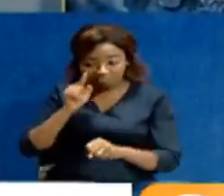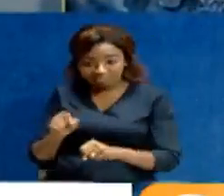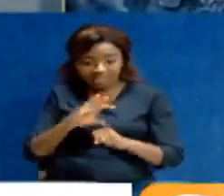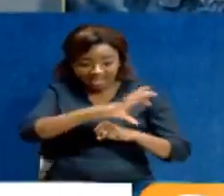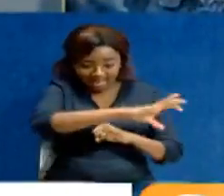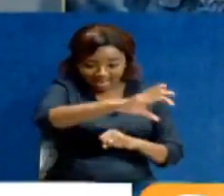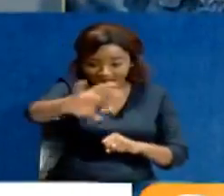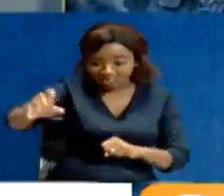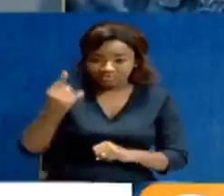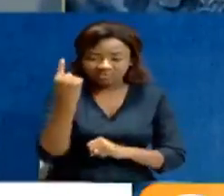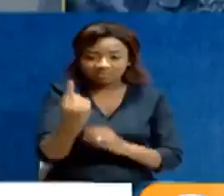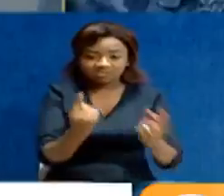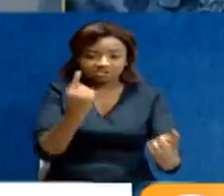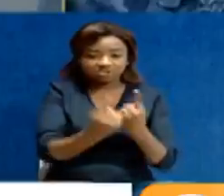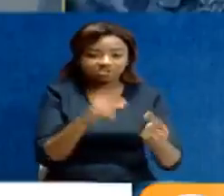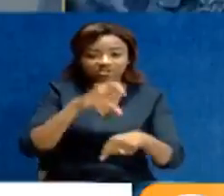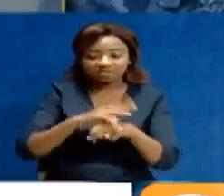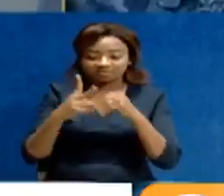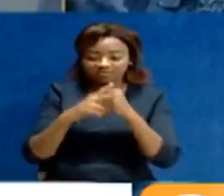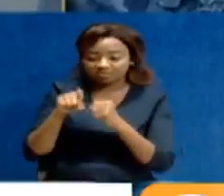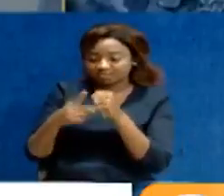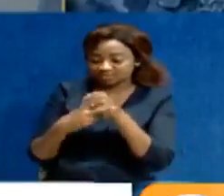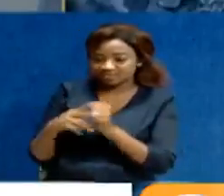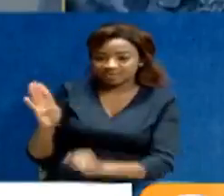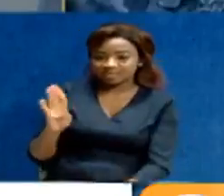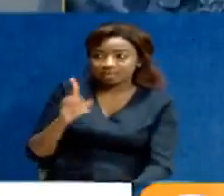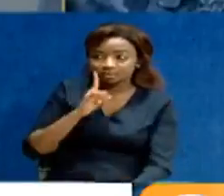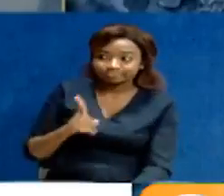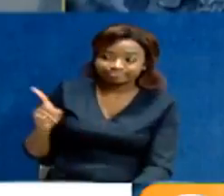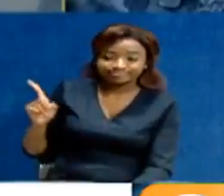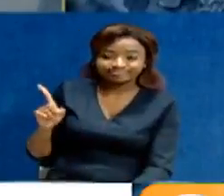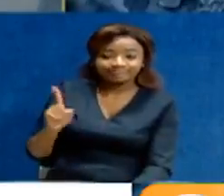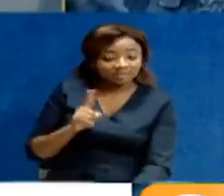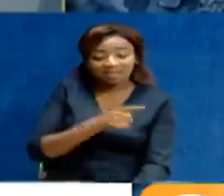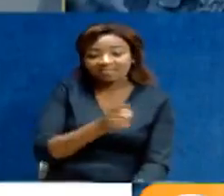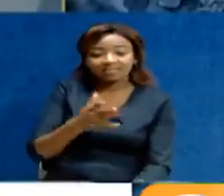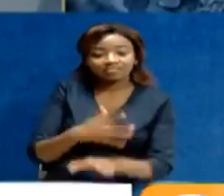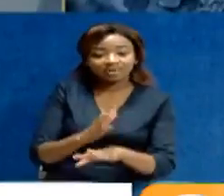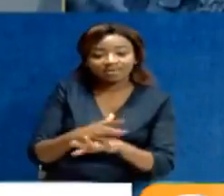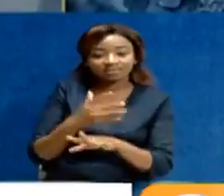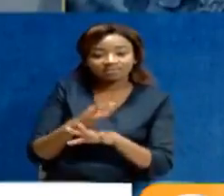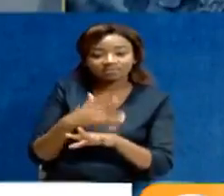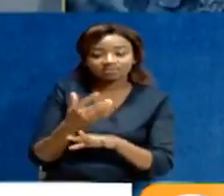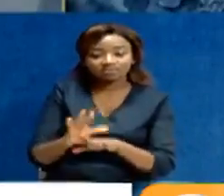counties received 7.7 billion shillings, much of which was misused by the counties. Laura Otieno, Citizen TV.